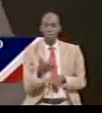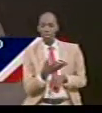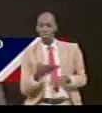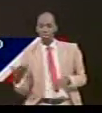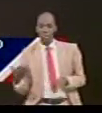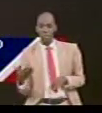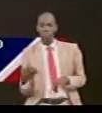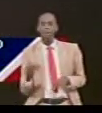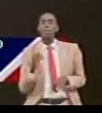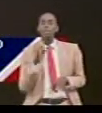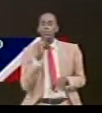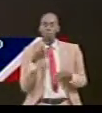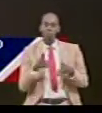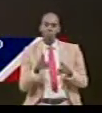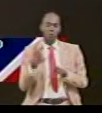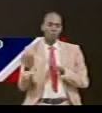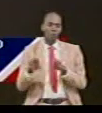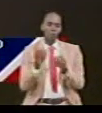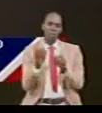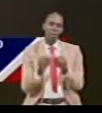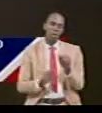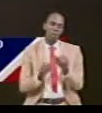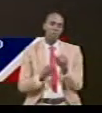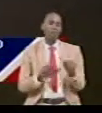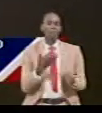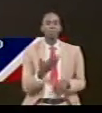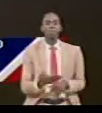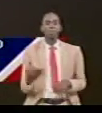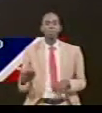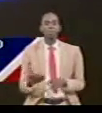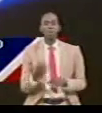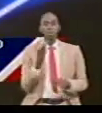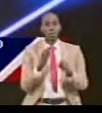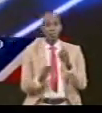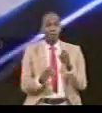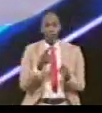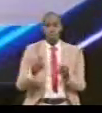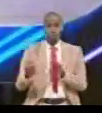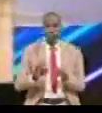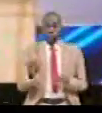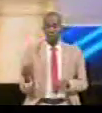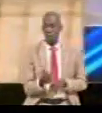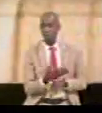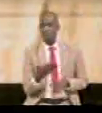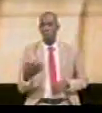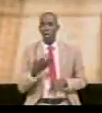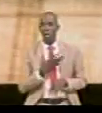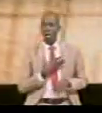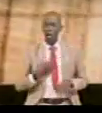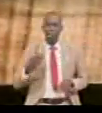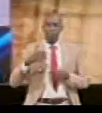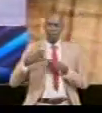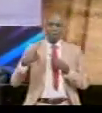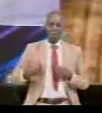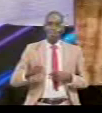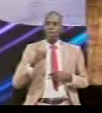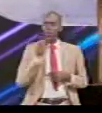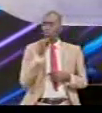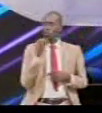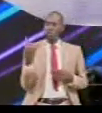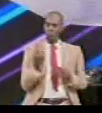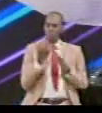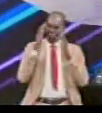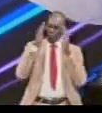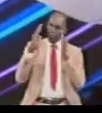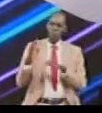do everything. If you do anything and your heart is not always there,